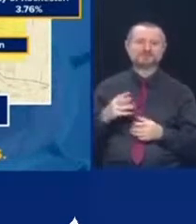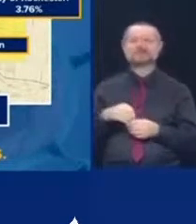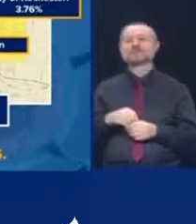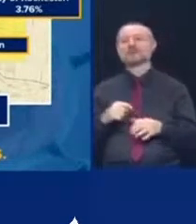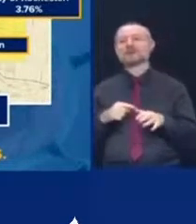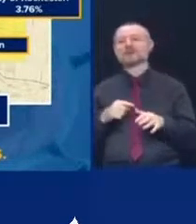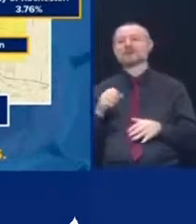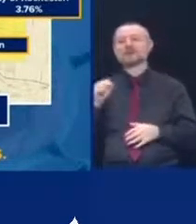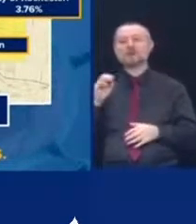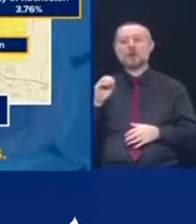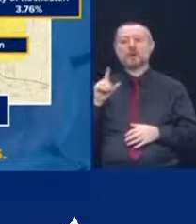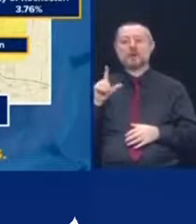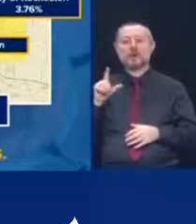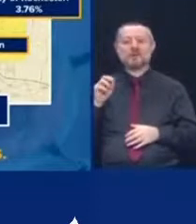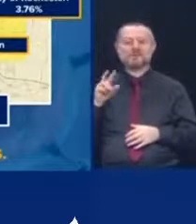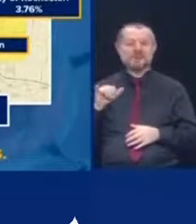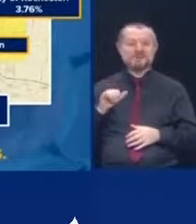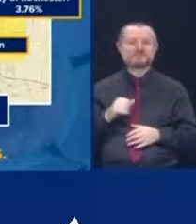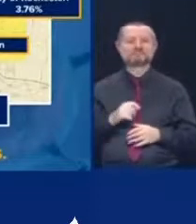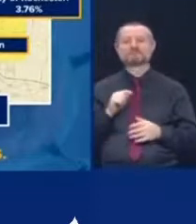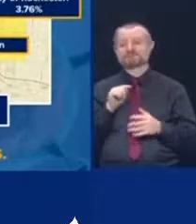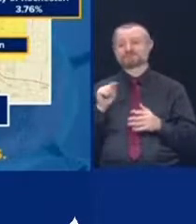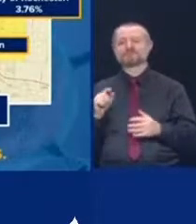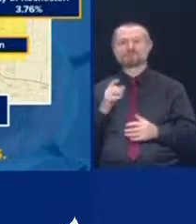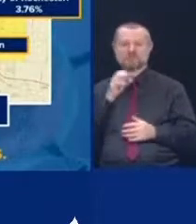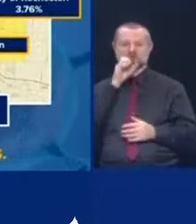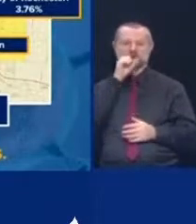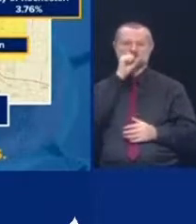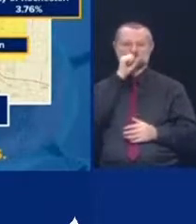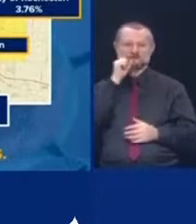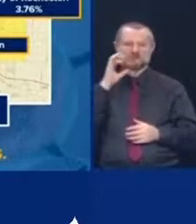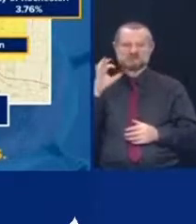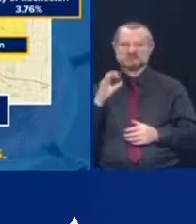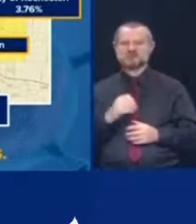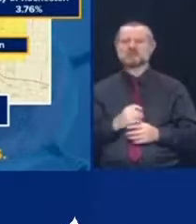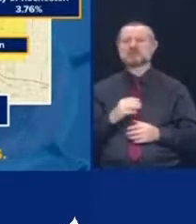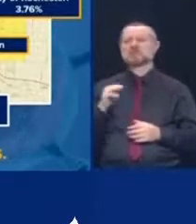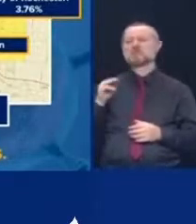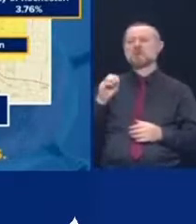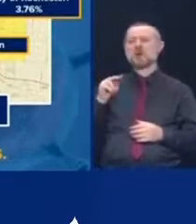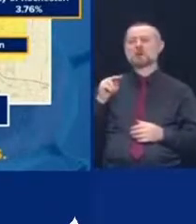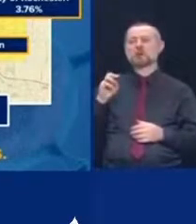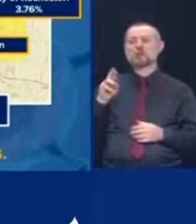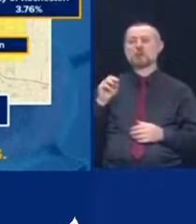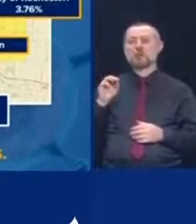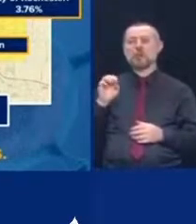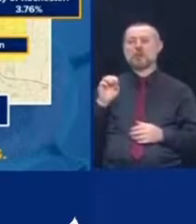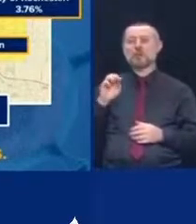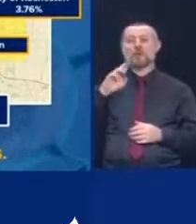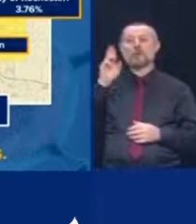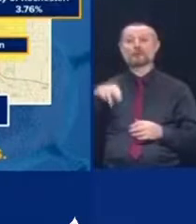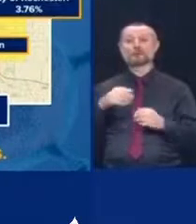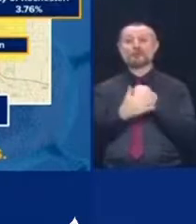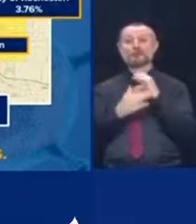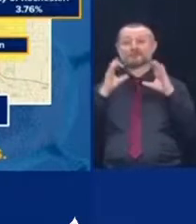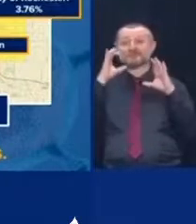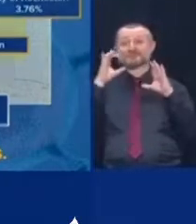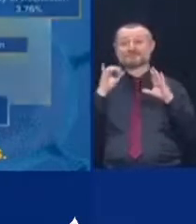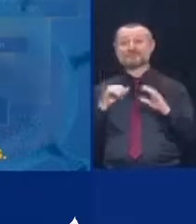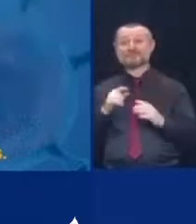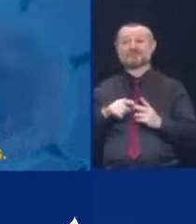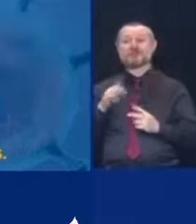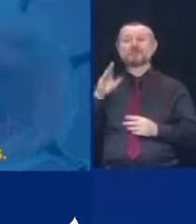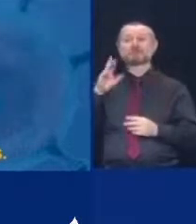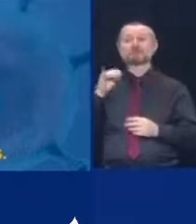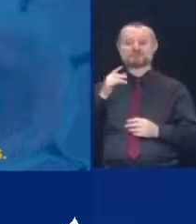orange zone. In Monroe, parts of Rochester, Irondequoit, Brighton become an orange